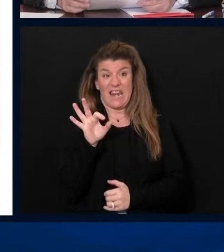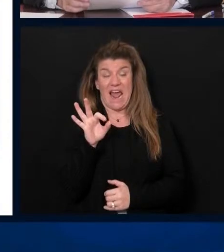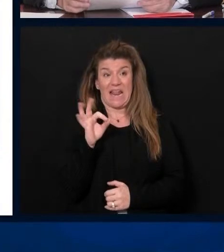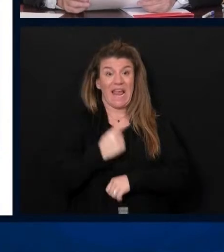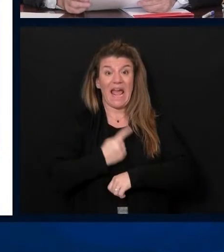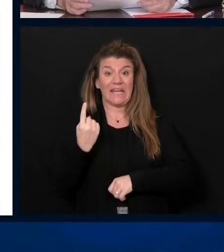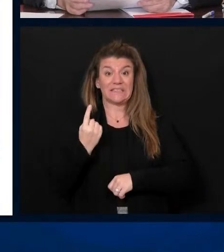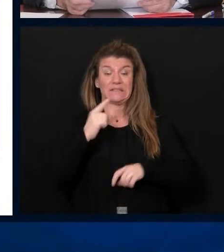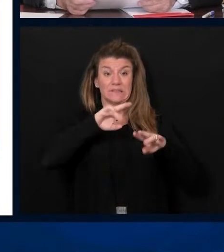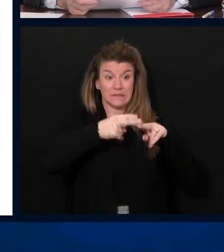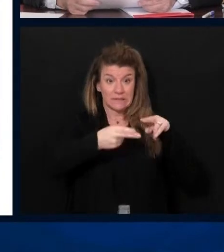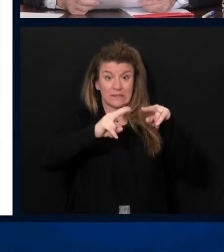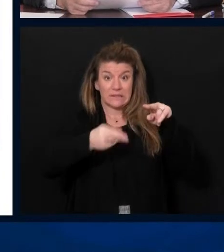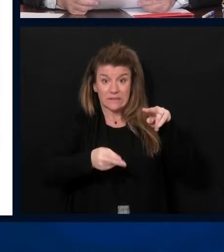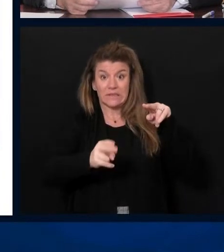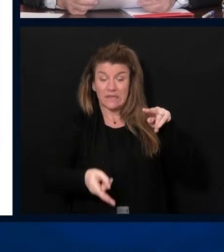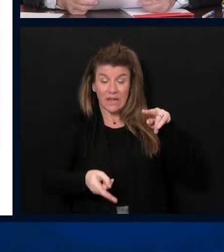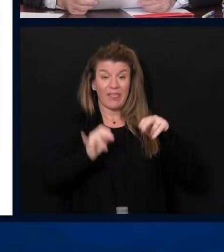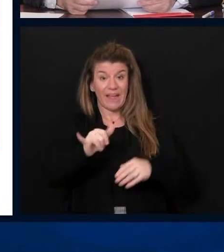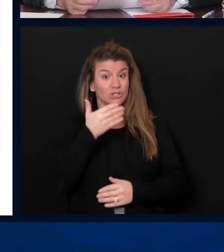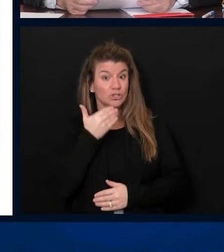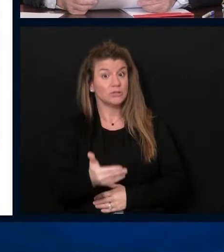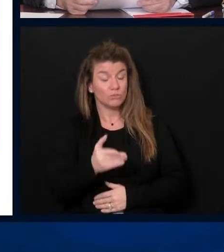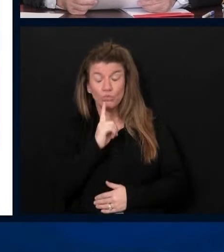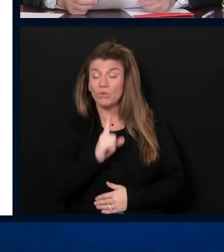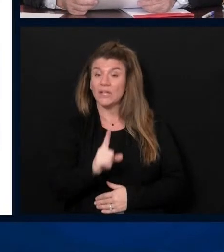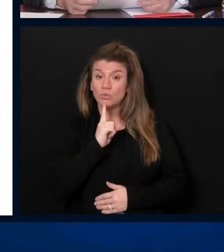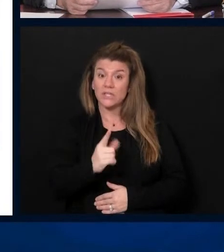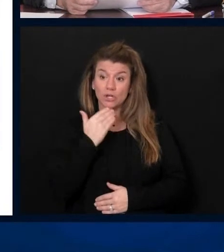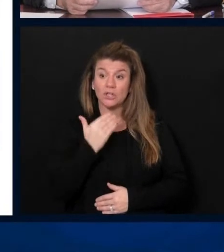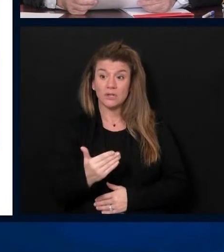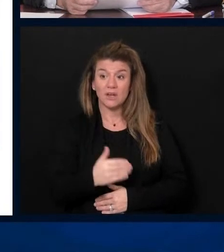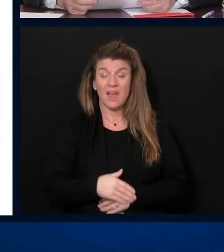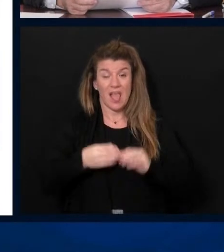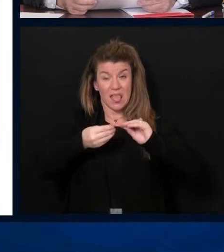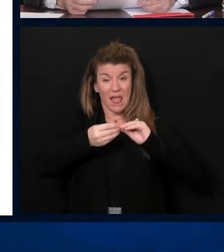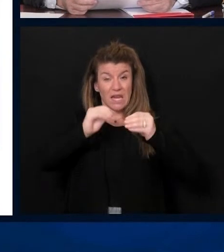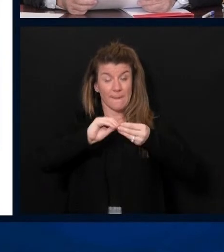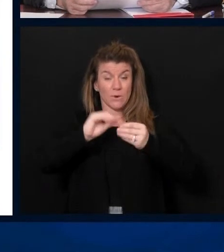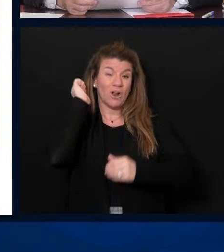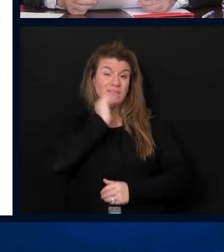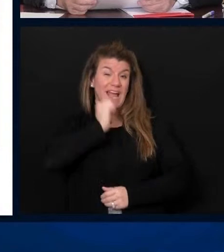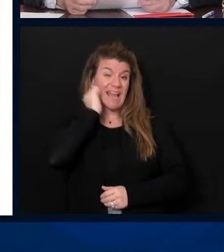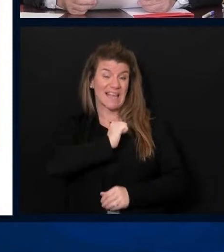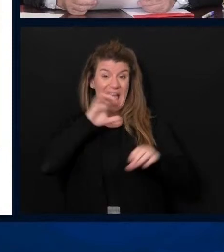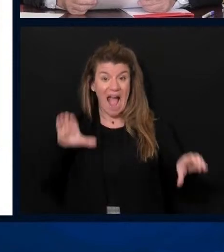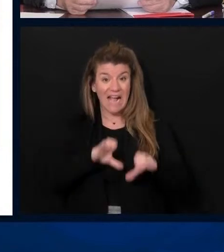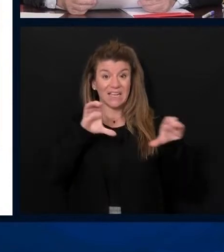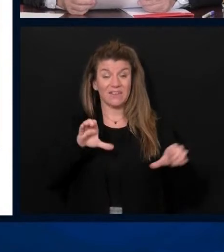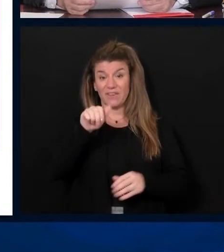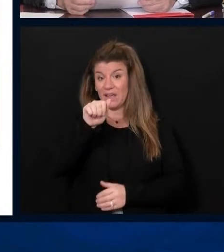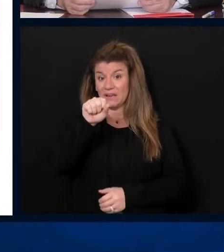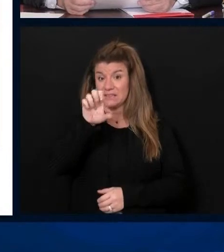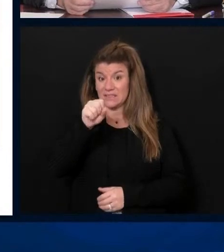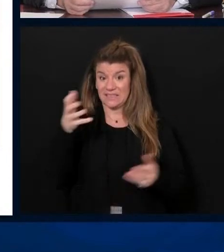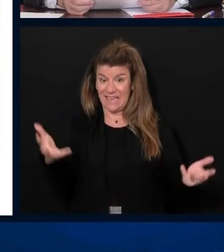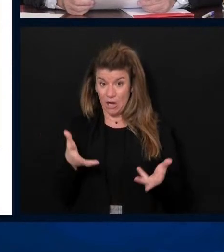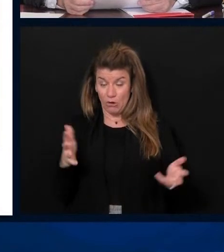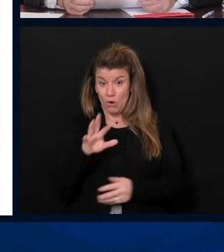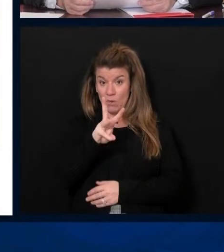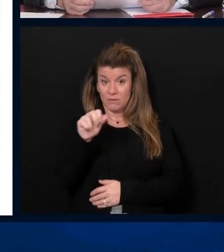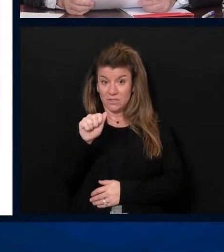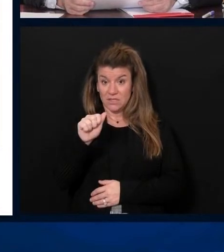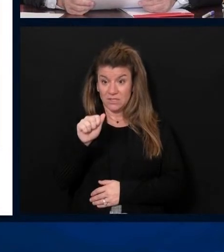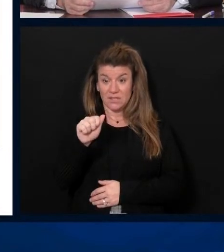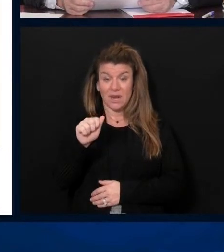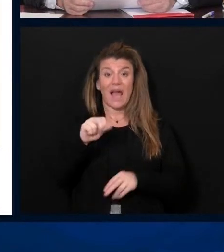days. That's good, really good. The number of daily active cases in West Virginia